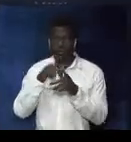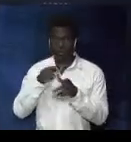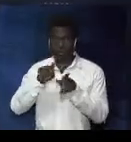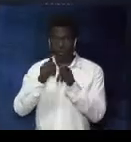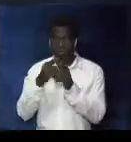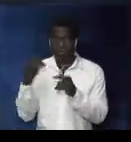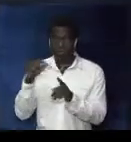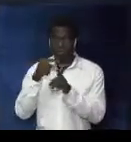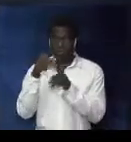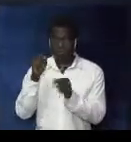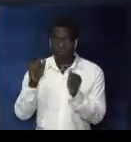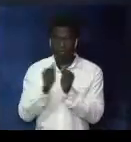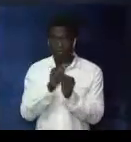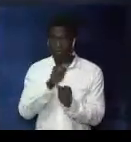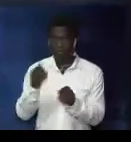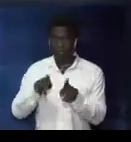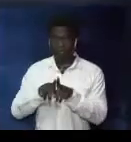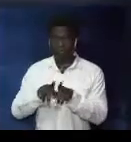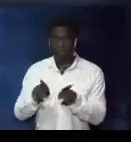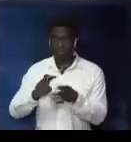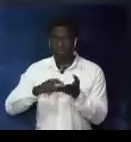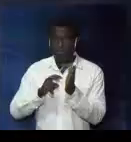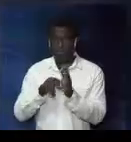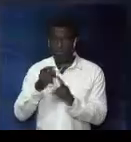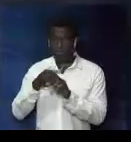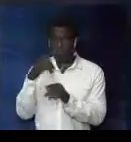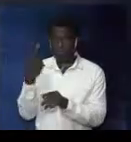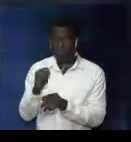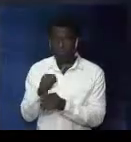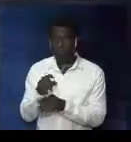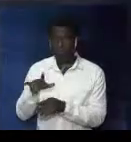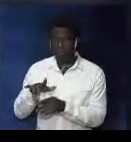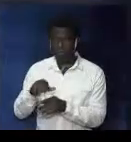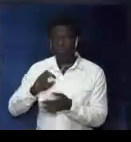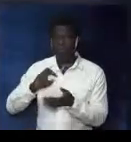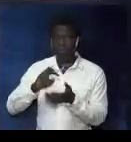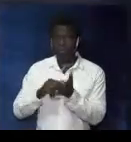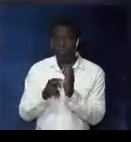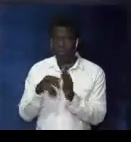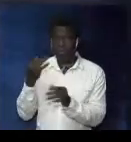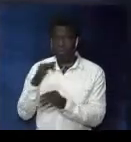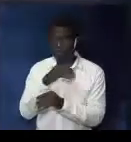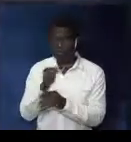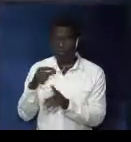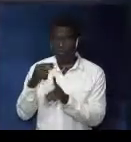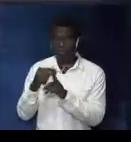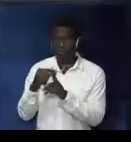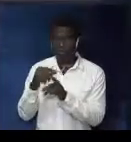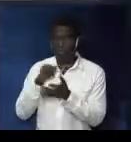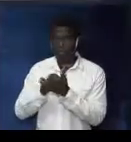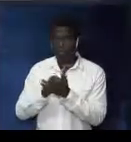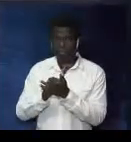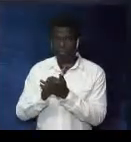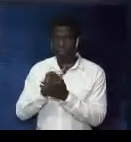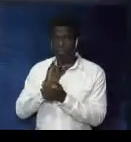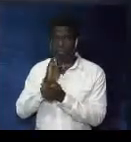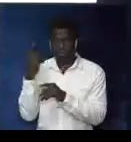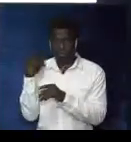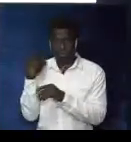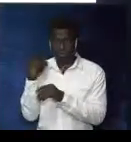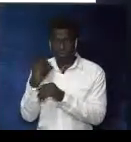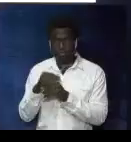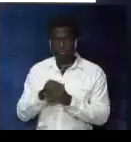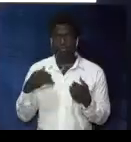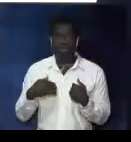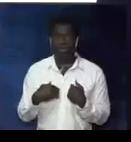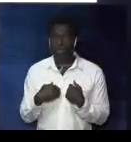or group of words with a different meaning from the ordinary meaning of the actual words used.